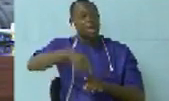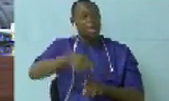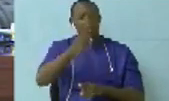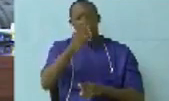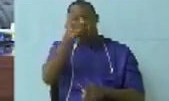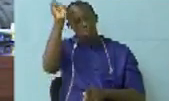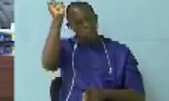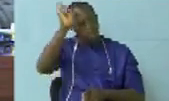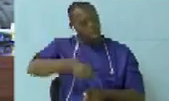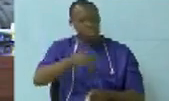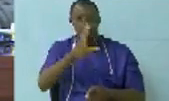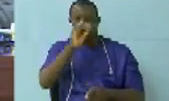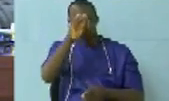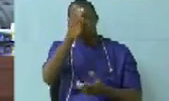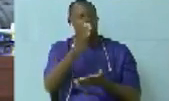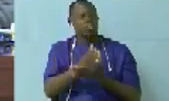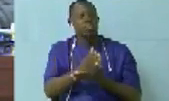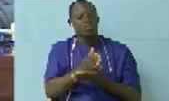truthful.